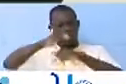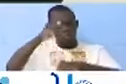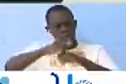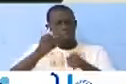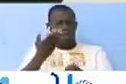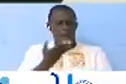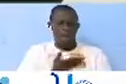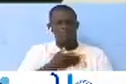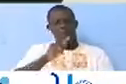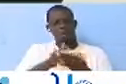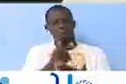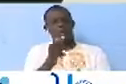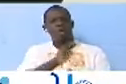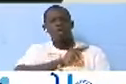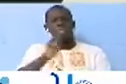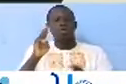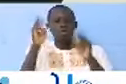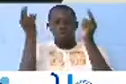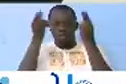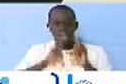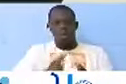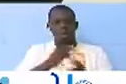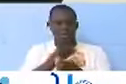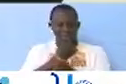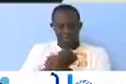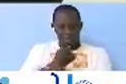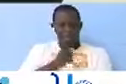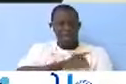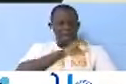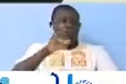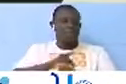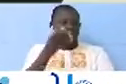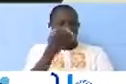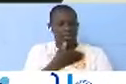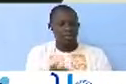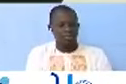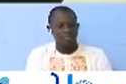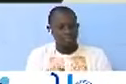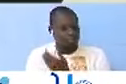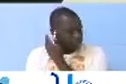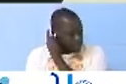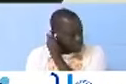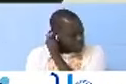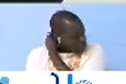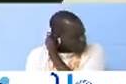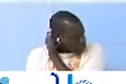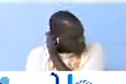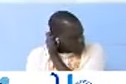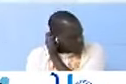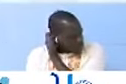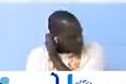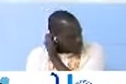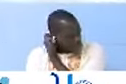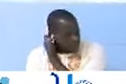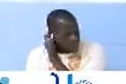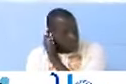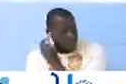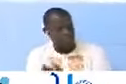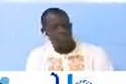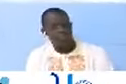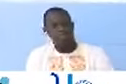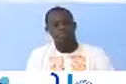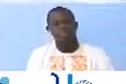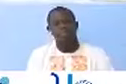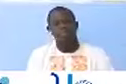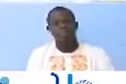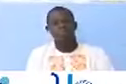for example, as far as you know? Yo mol men jeje ene aron ko imandi amwe fo fanyi fanyi tandi ibalo fanyi tandi la ba memba tandi